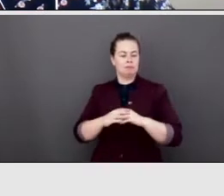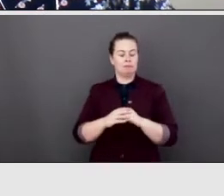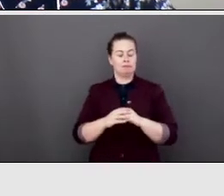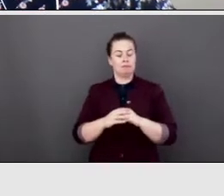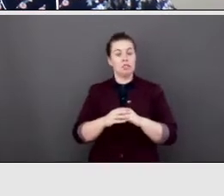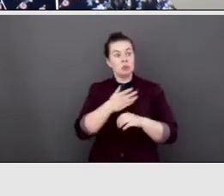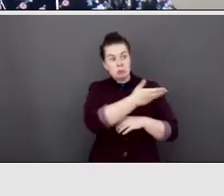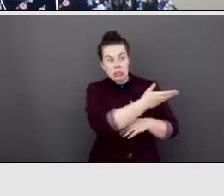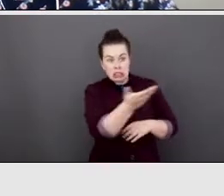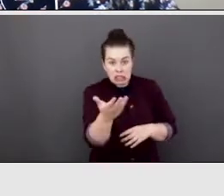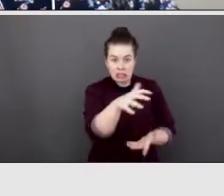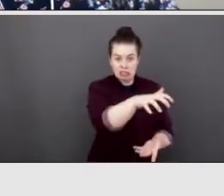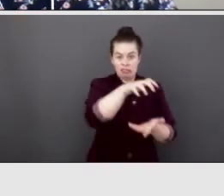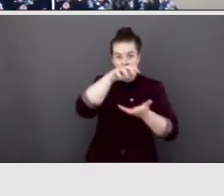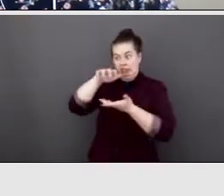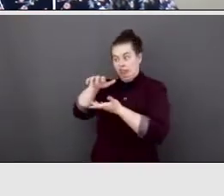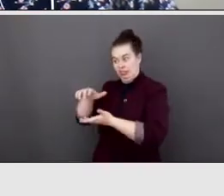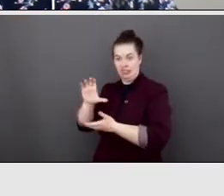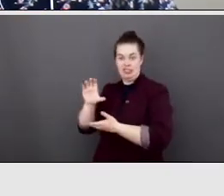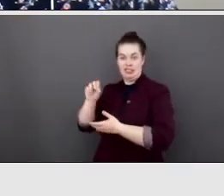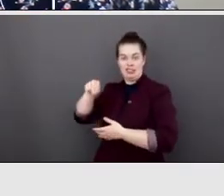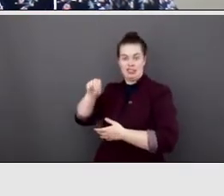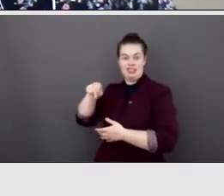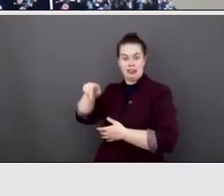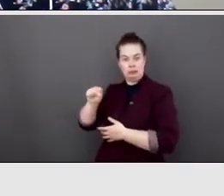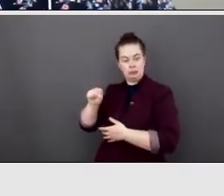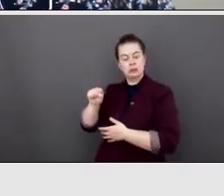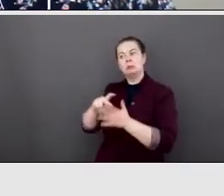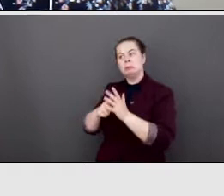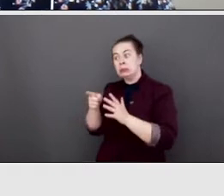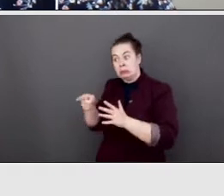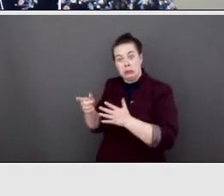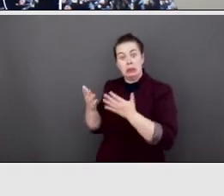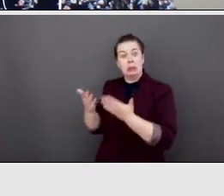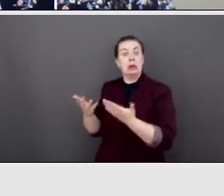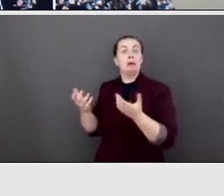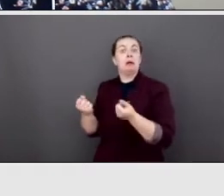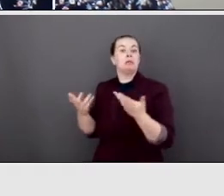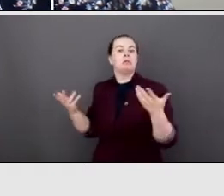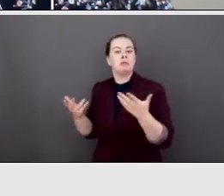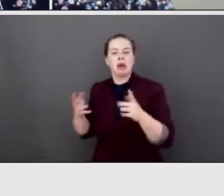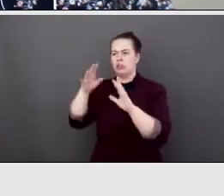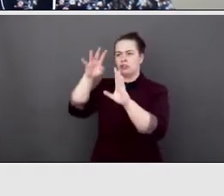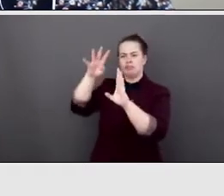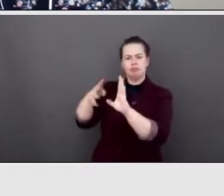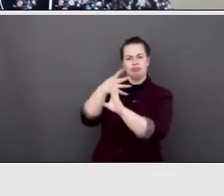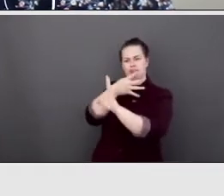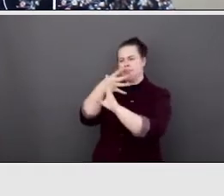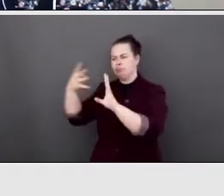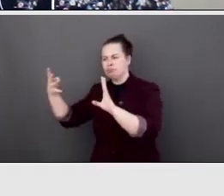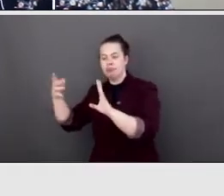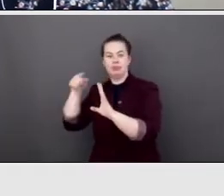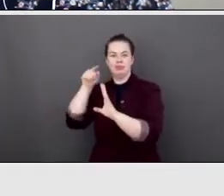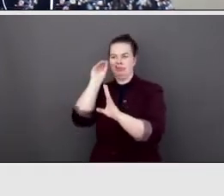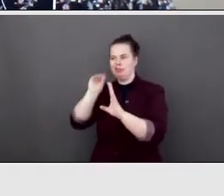So the Conops we developed for Shapes has the following components. We are giving a description of the